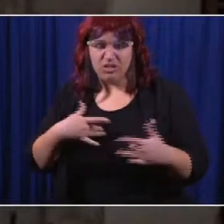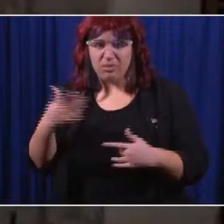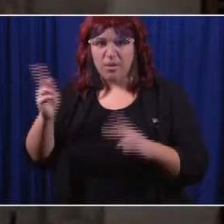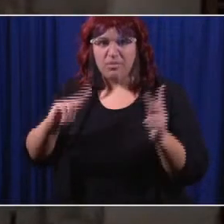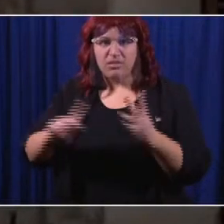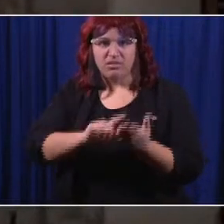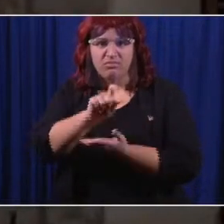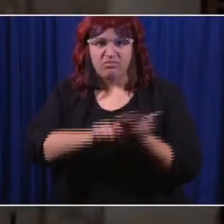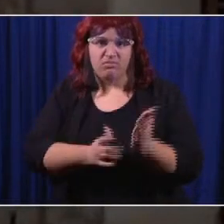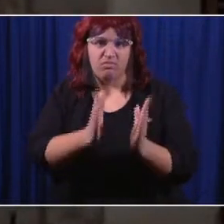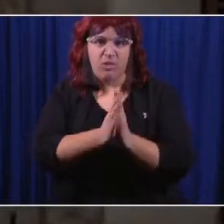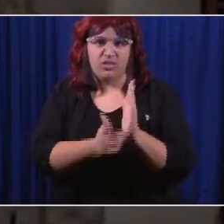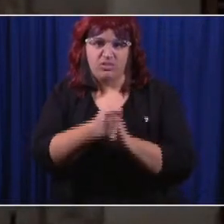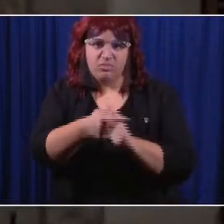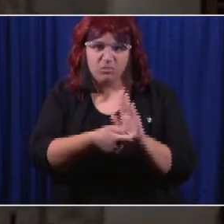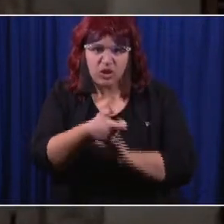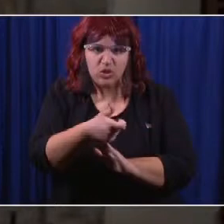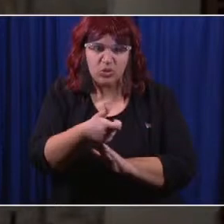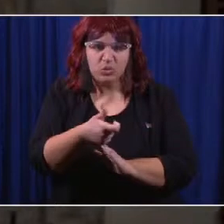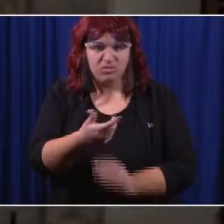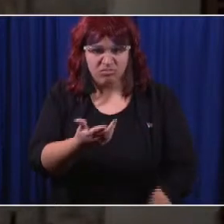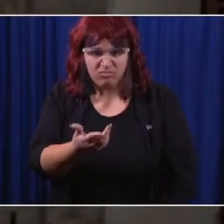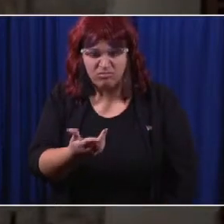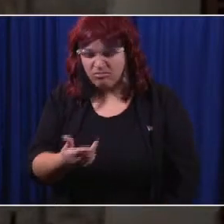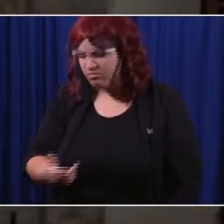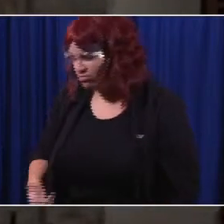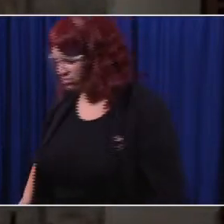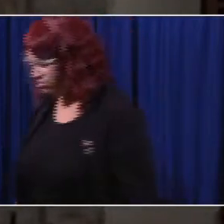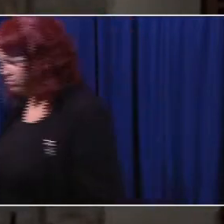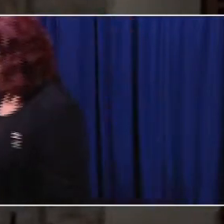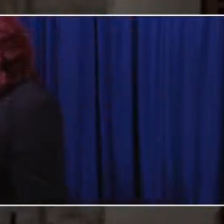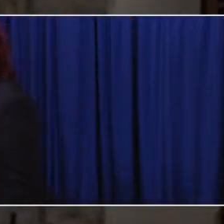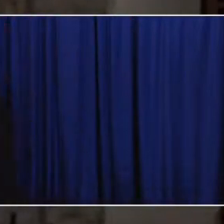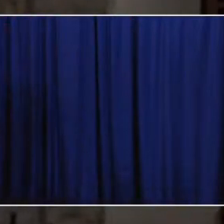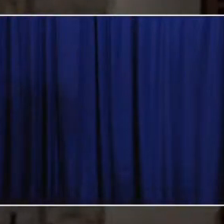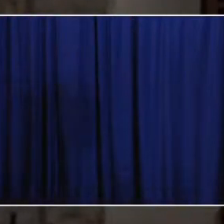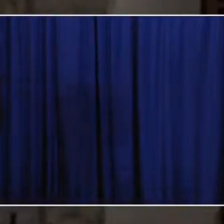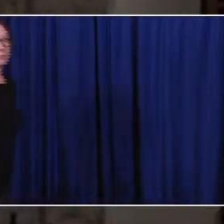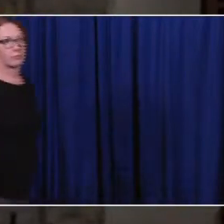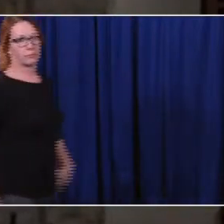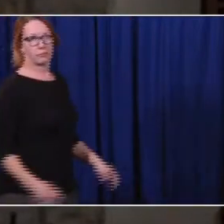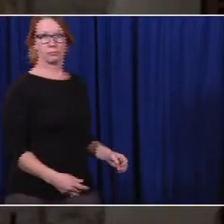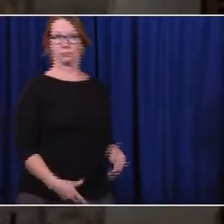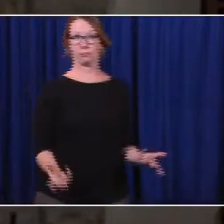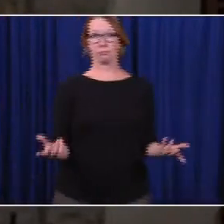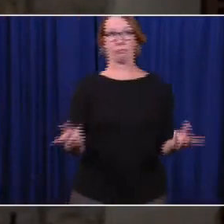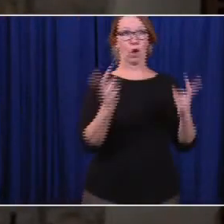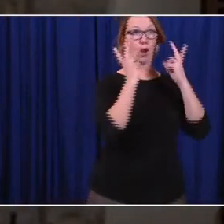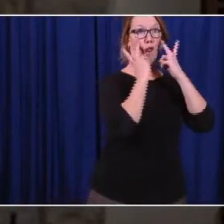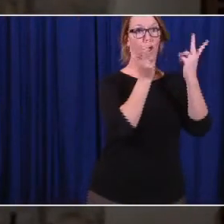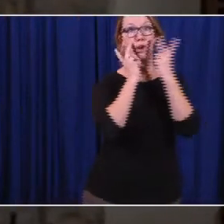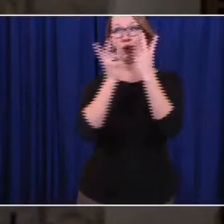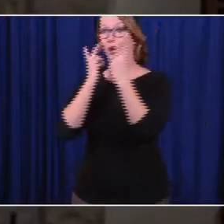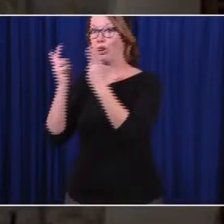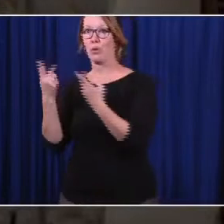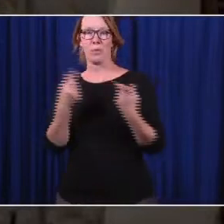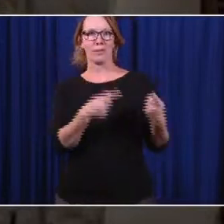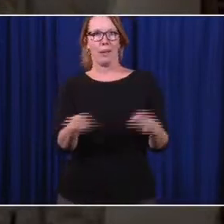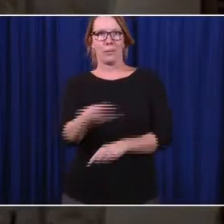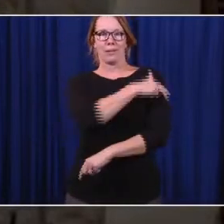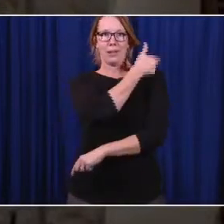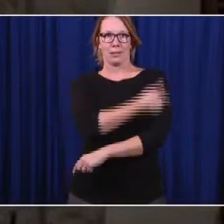again, I would just ask anybody, to just look at what's going on in our hospitals. I mean, this is certainly not a